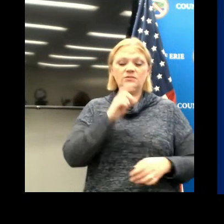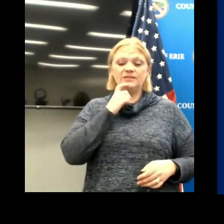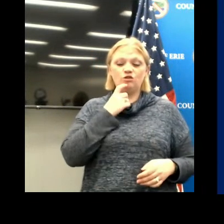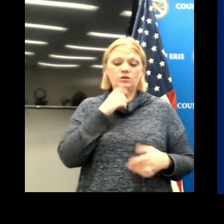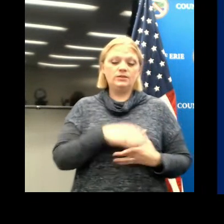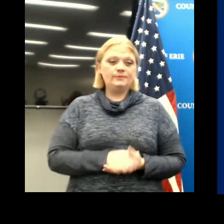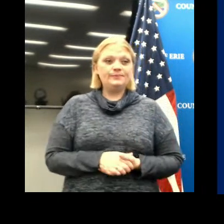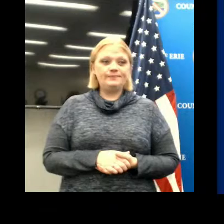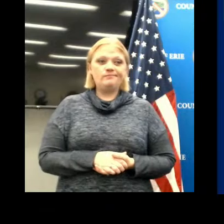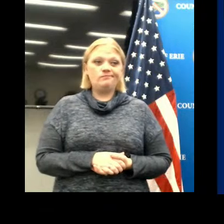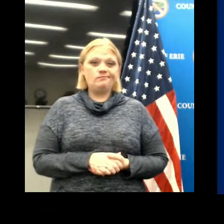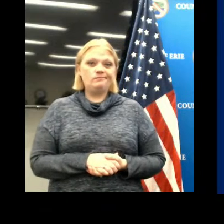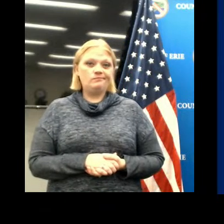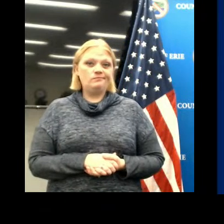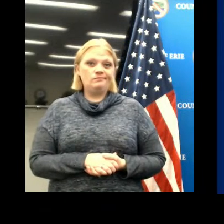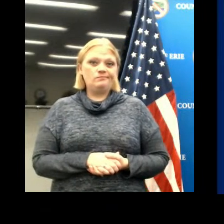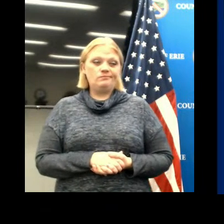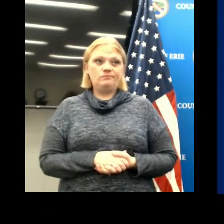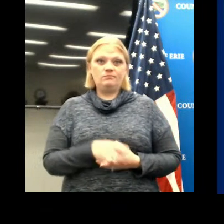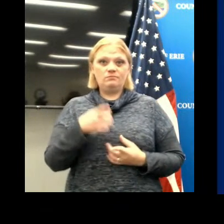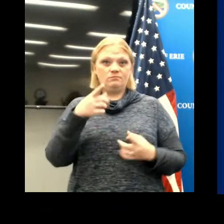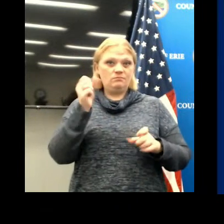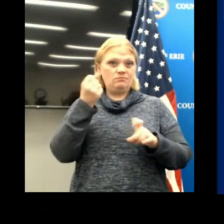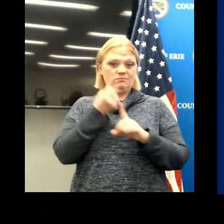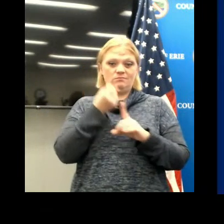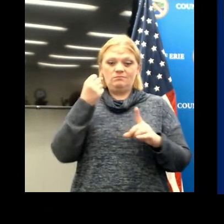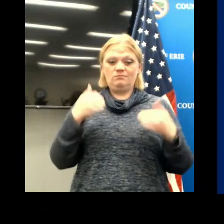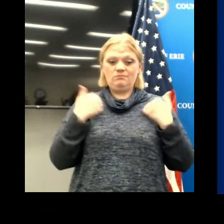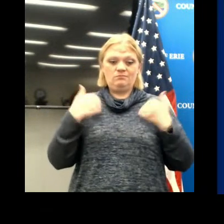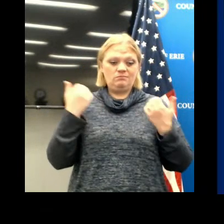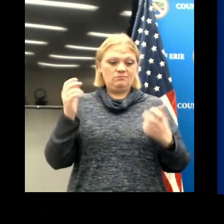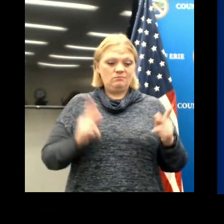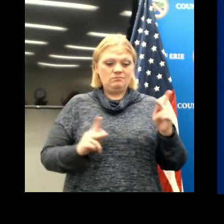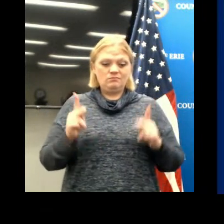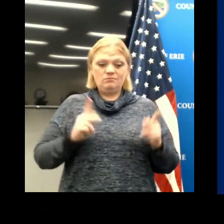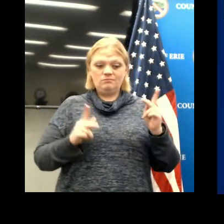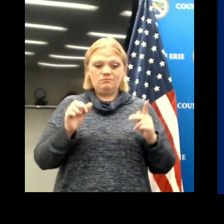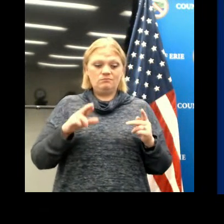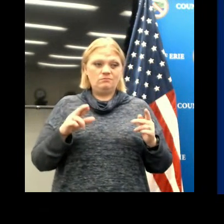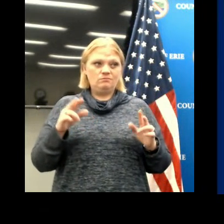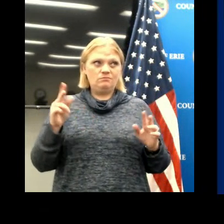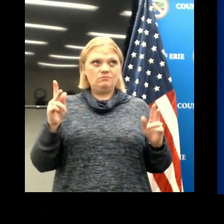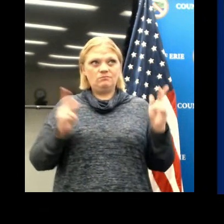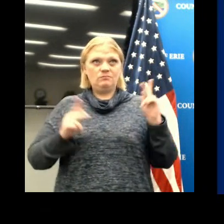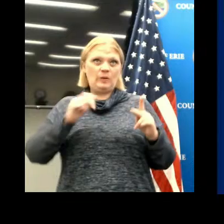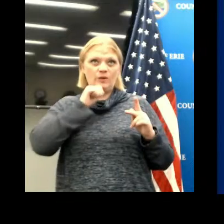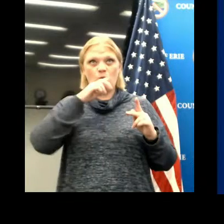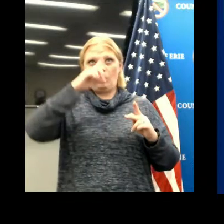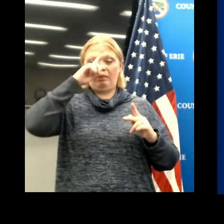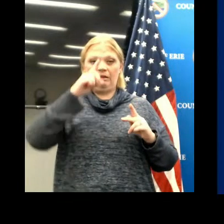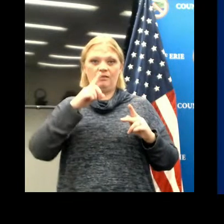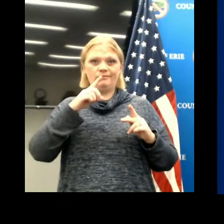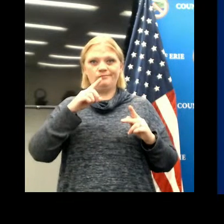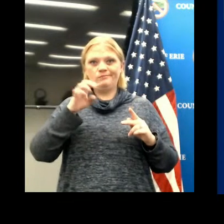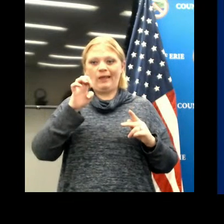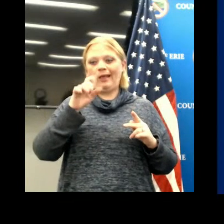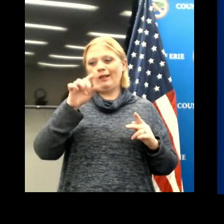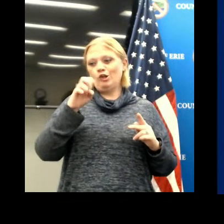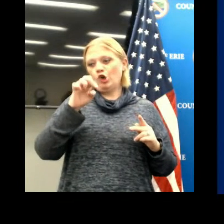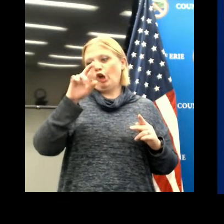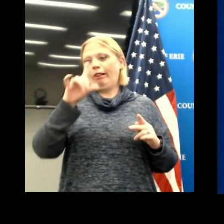serious. This can strike even younger individuals or those that would not necessarily consider themselves elderly, but young at